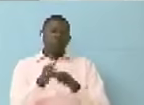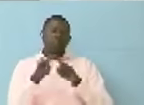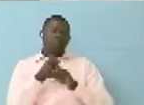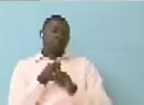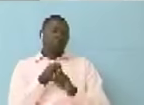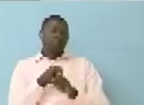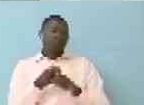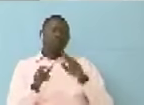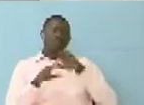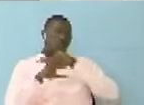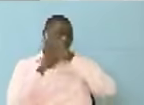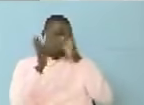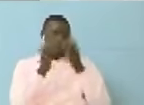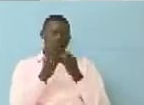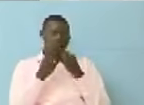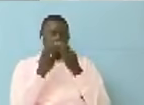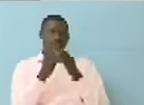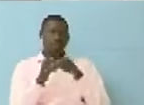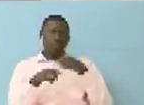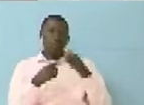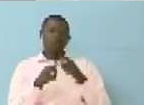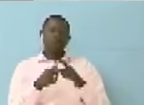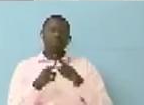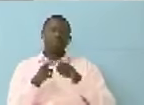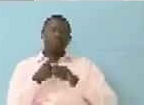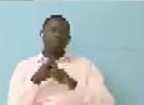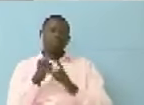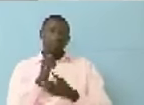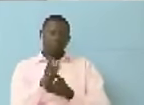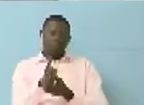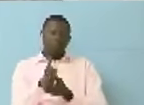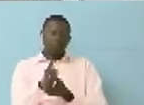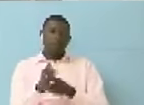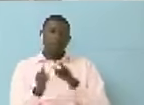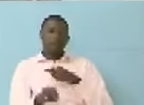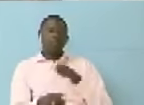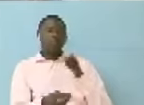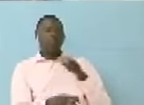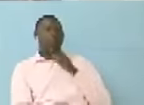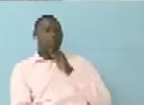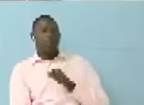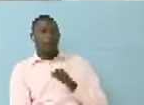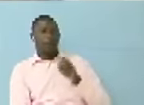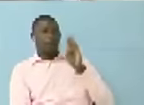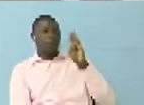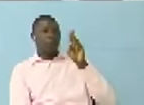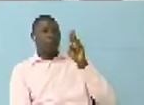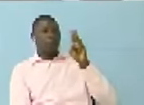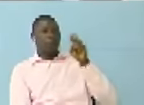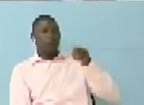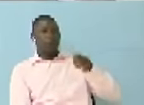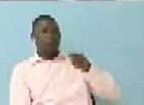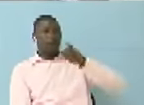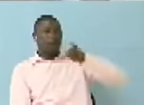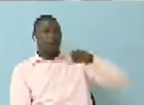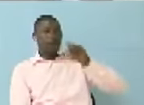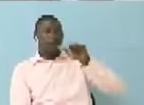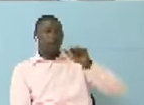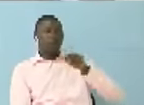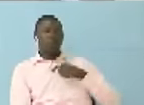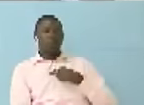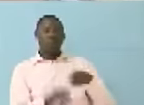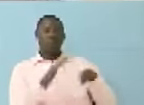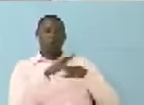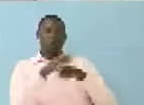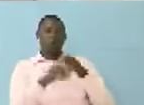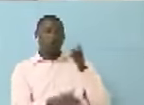All I have said about command here is that Bunja was under you. Bunja bete